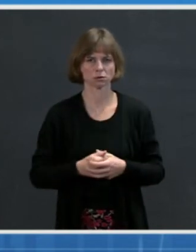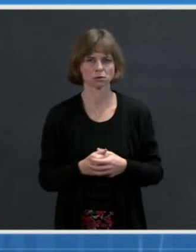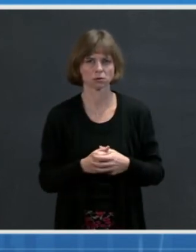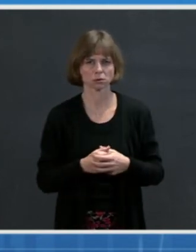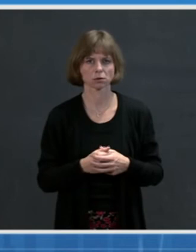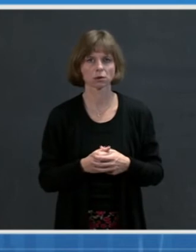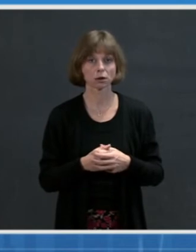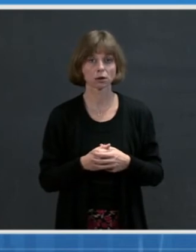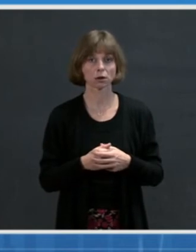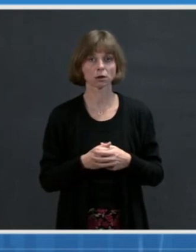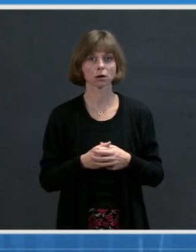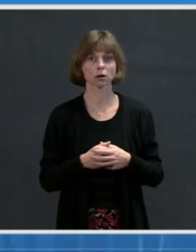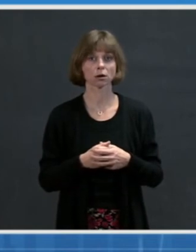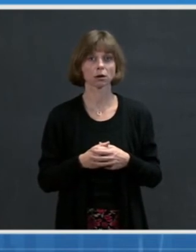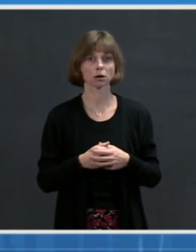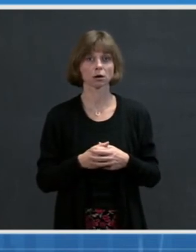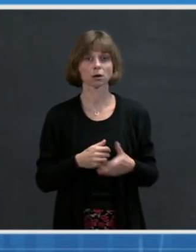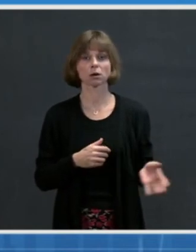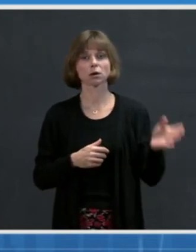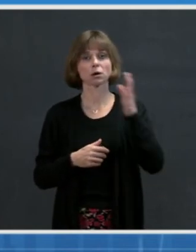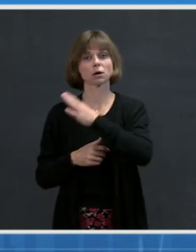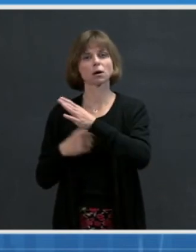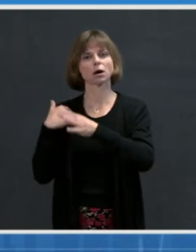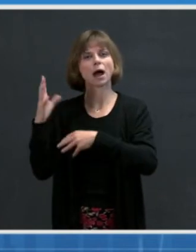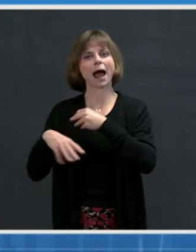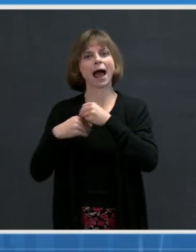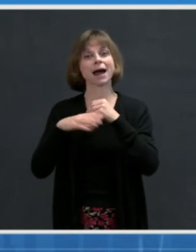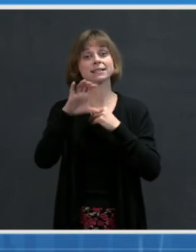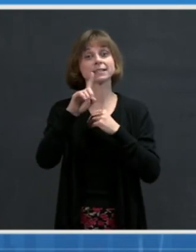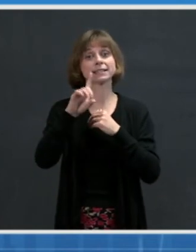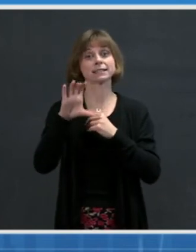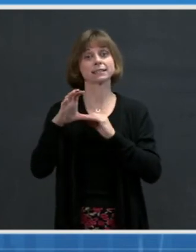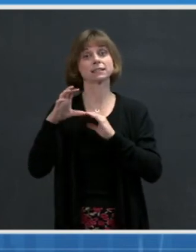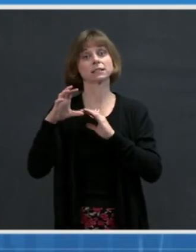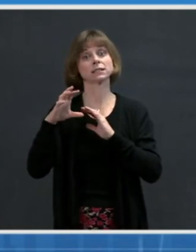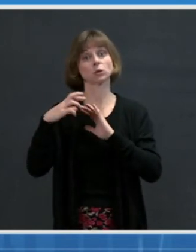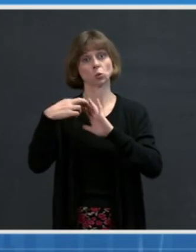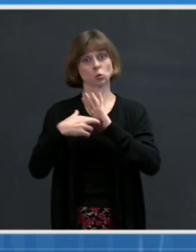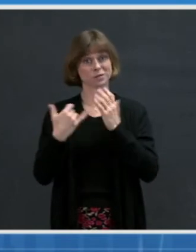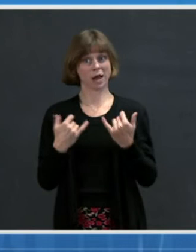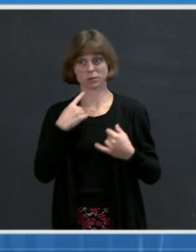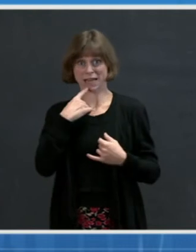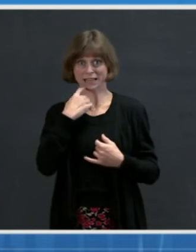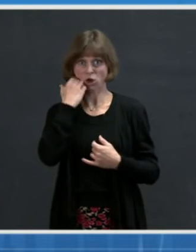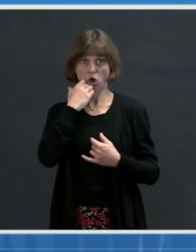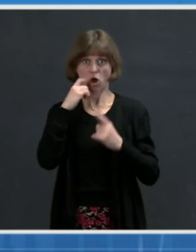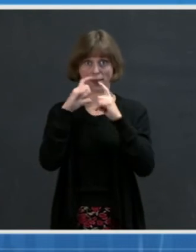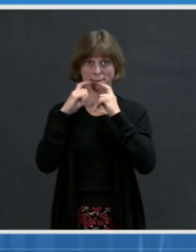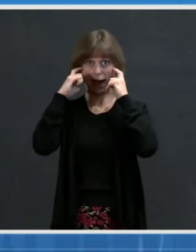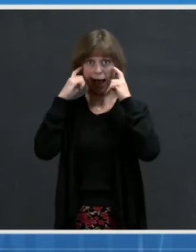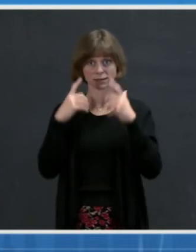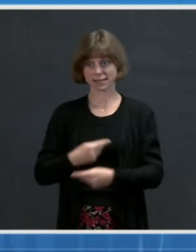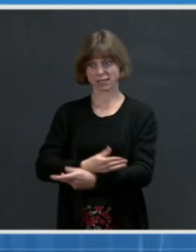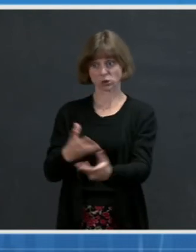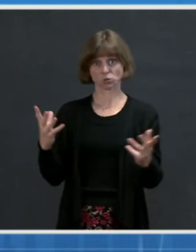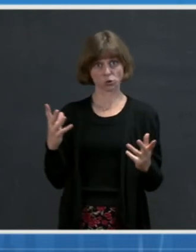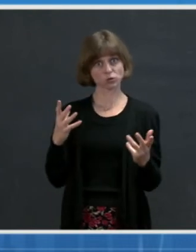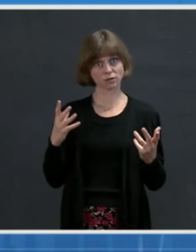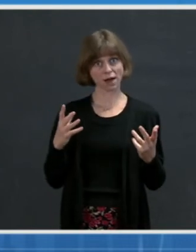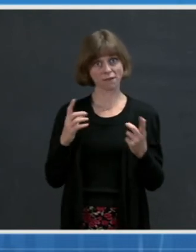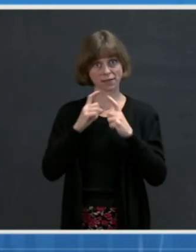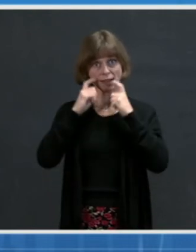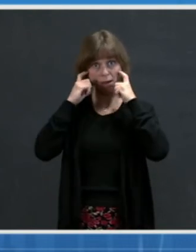Great. Maybe I'll chime in and just discuss the CDC guidance now is to wear cloth masks. The distribution of these masks, which we are also